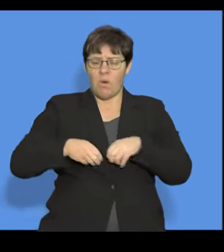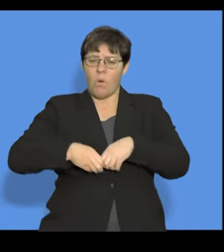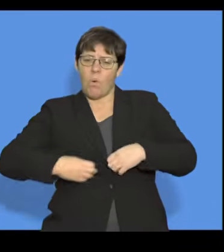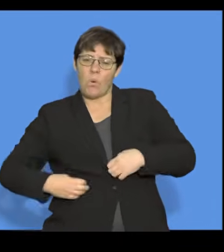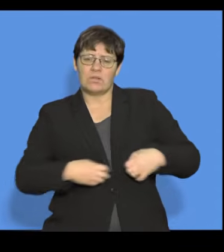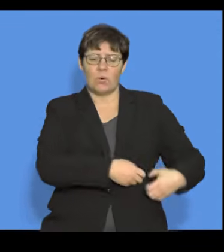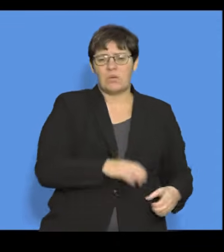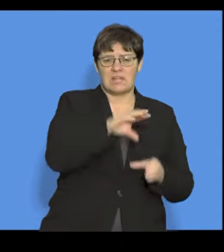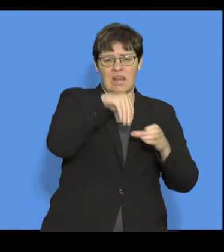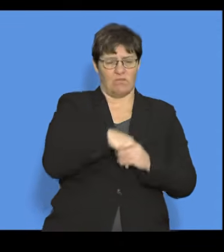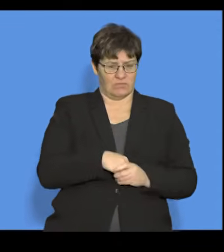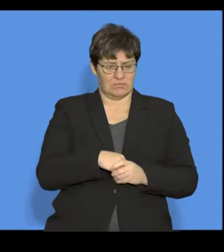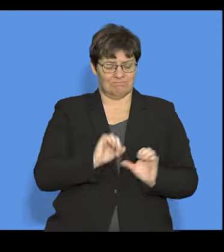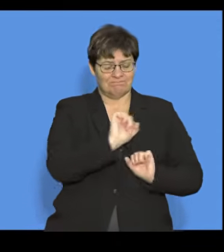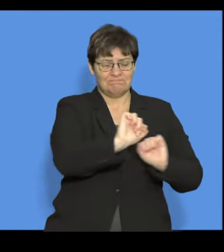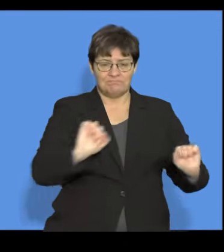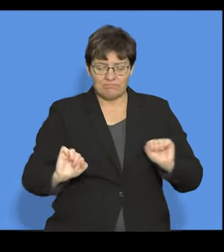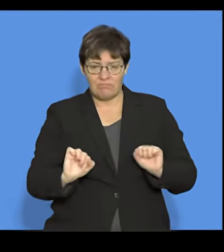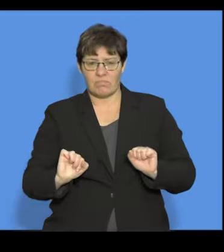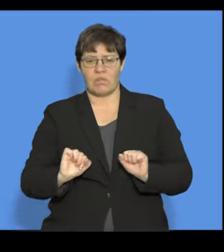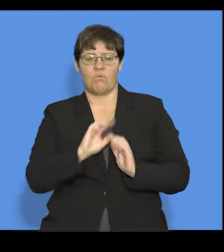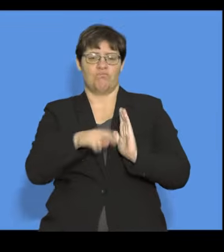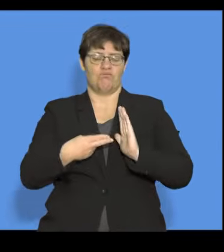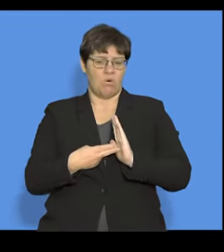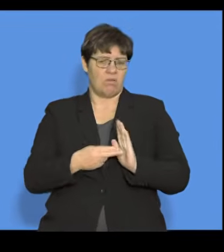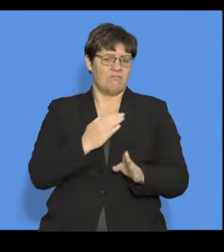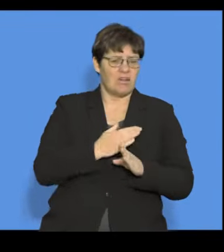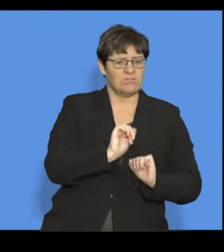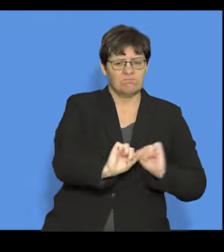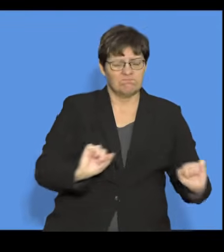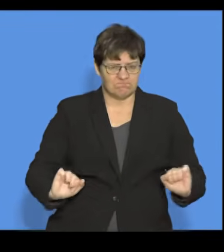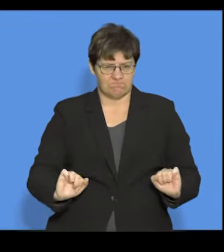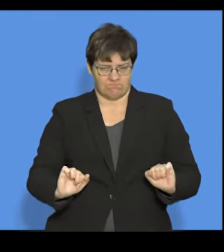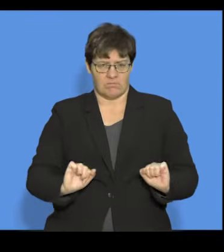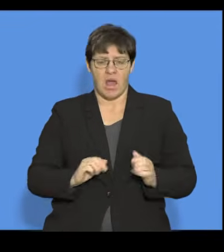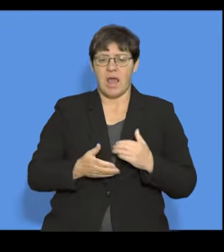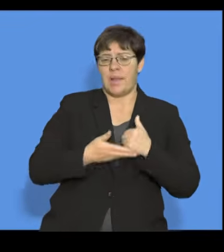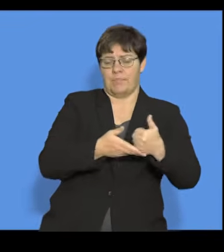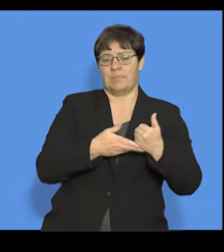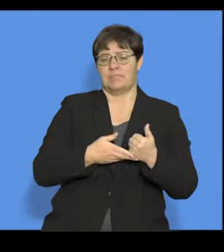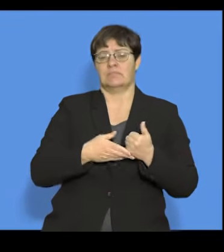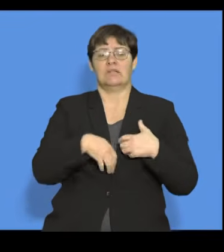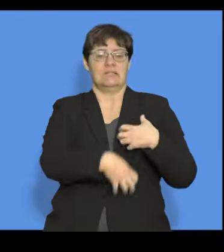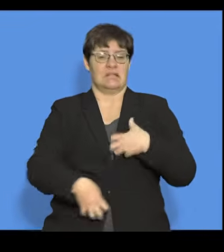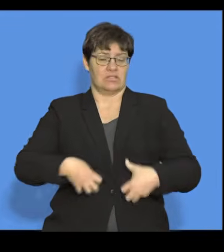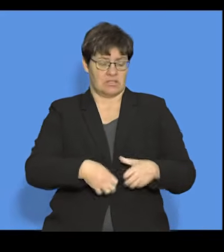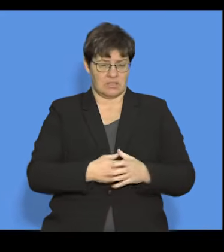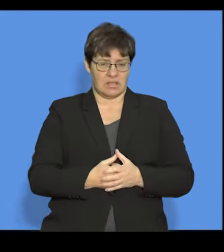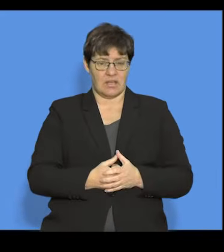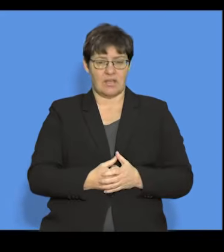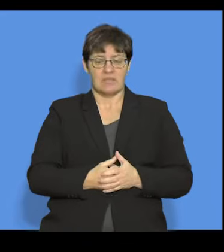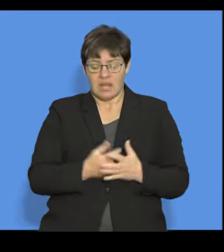We're going to talk about their functions and their role in the process of digestion. And then we're going to pay special attention to